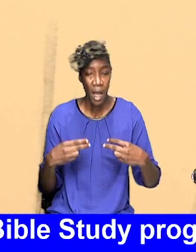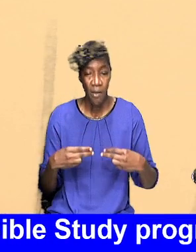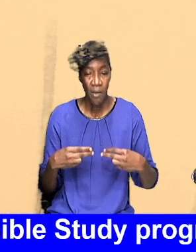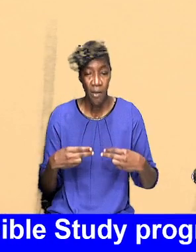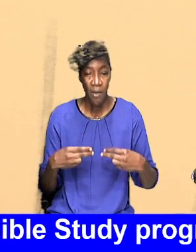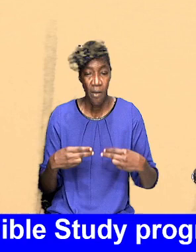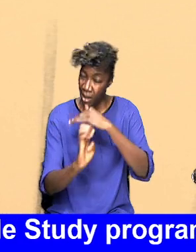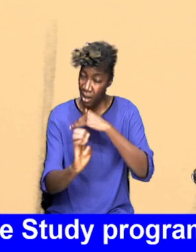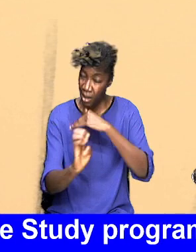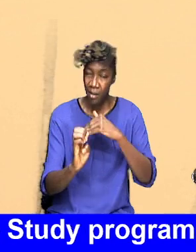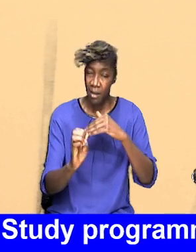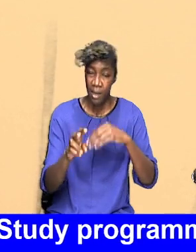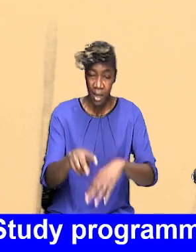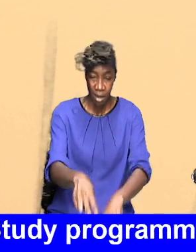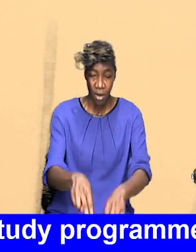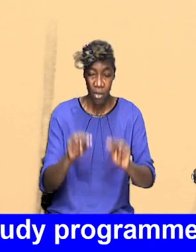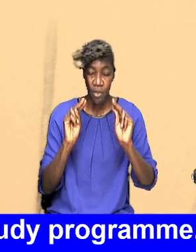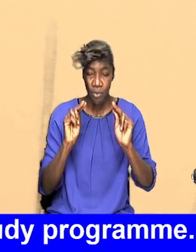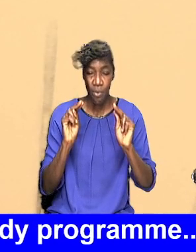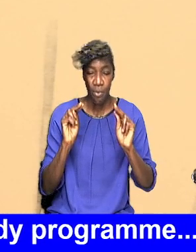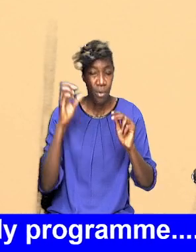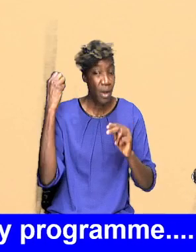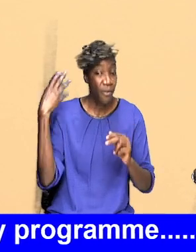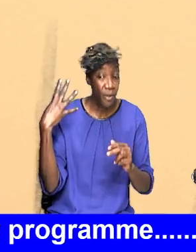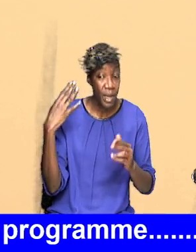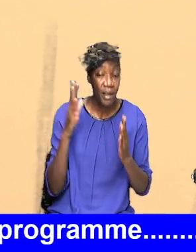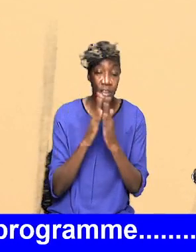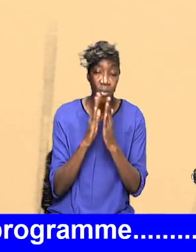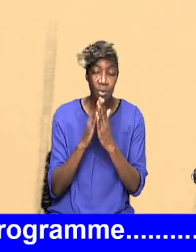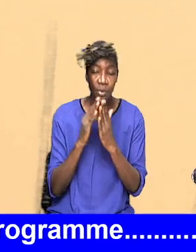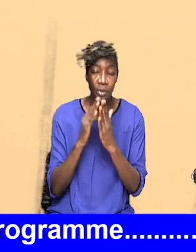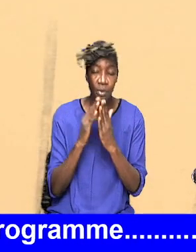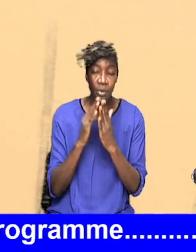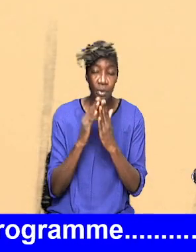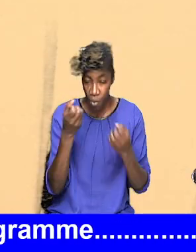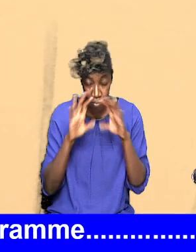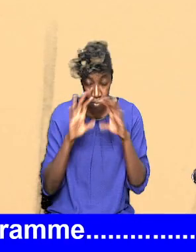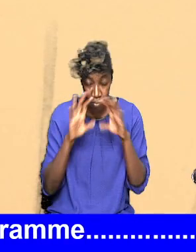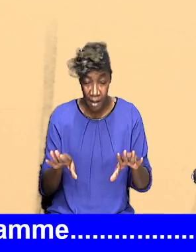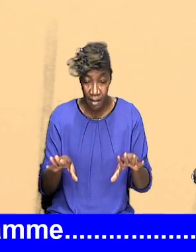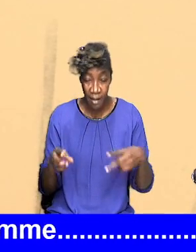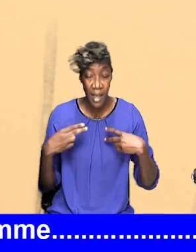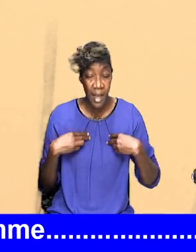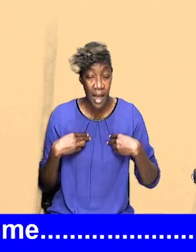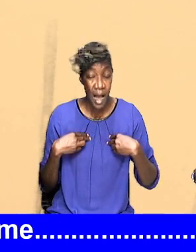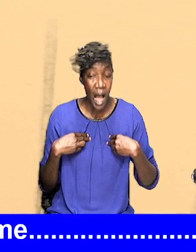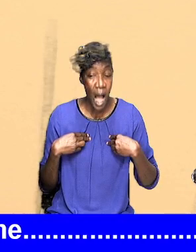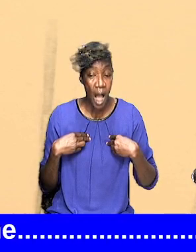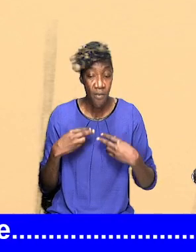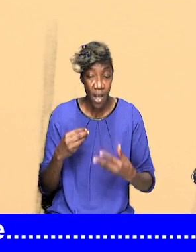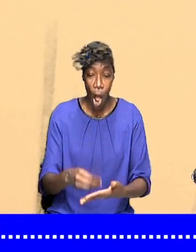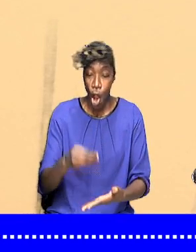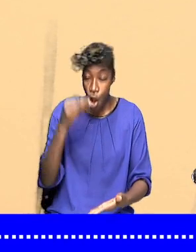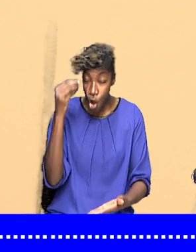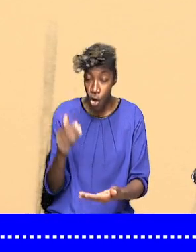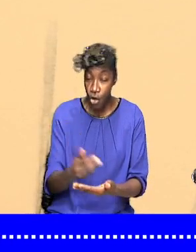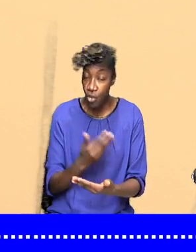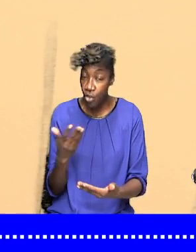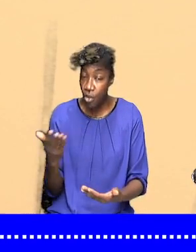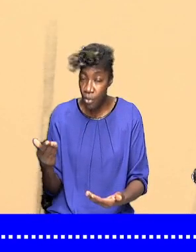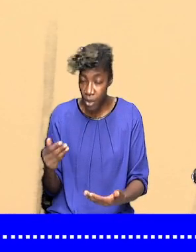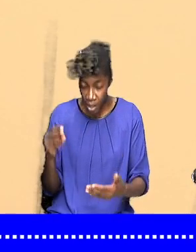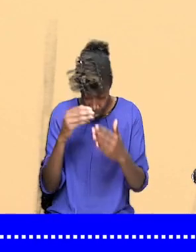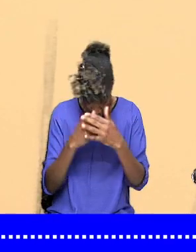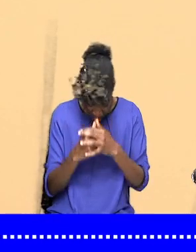to that throne of grace. I pray, God, that somebody was blessed tonight and that we have learned something from the Bible study. Bow your